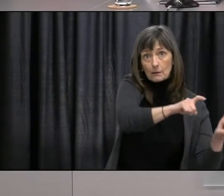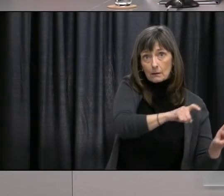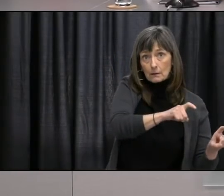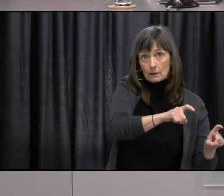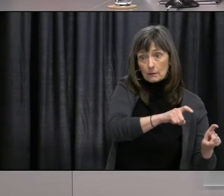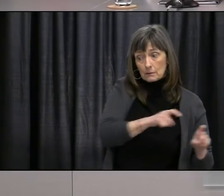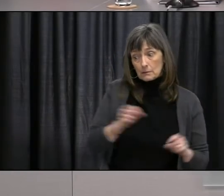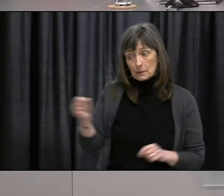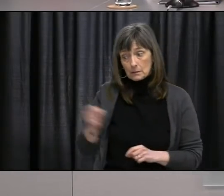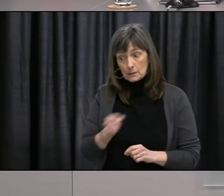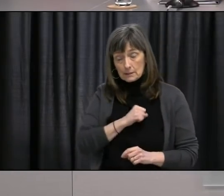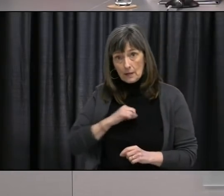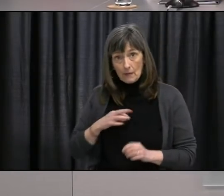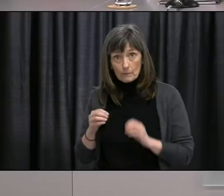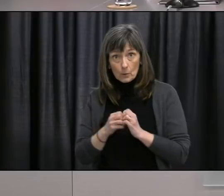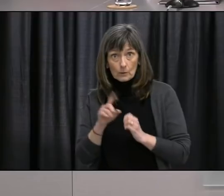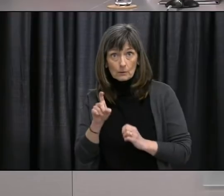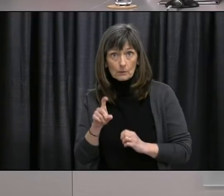that role?